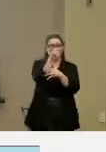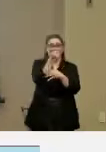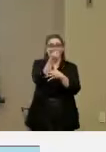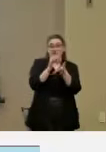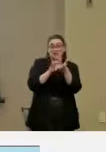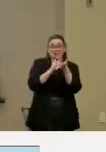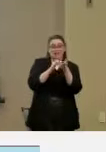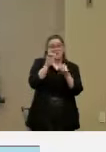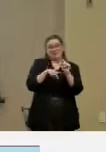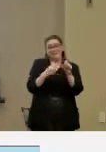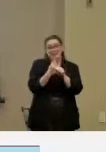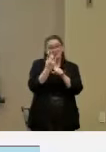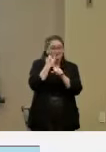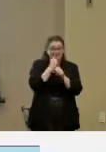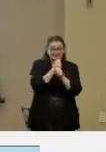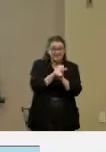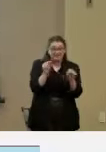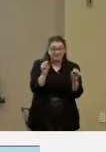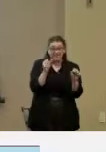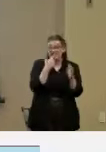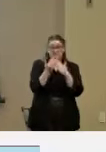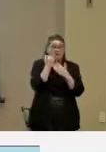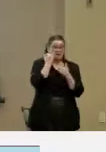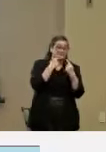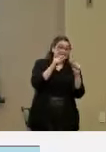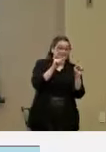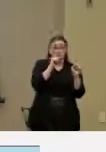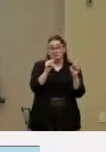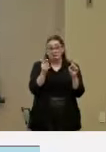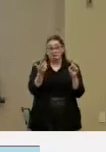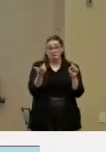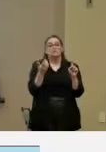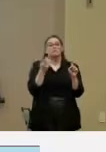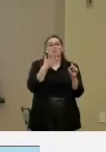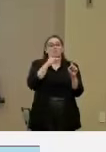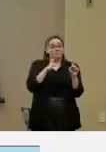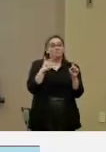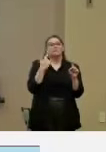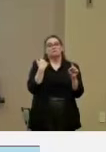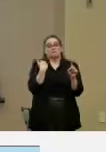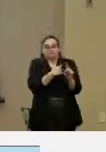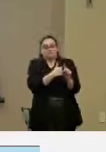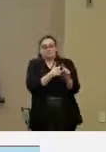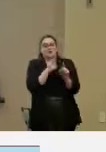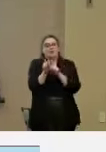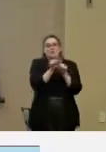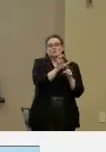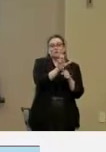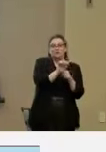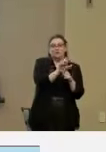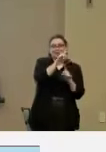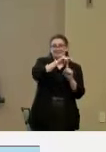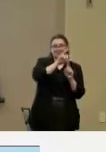cannot be used if it's not safe, no matter how efficacious it is. Fortunately for us, and I believe for CAR T